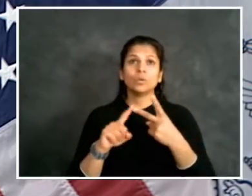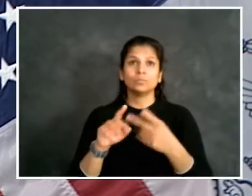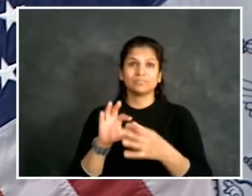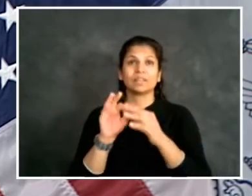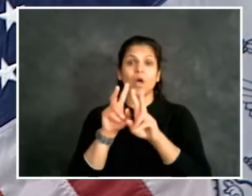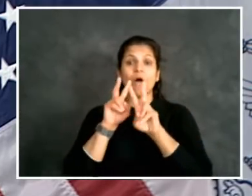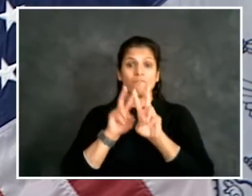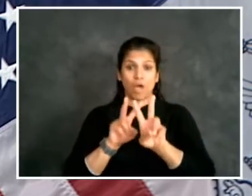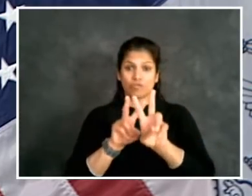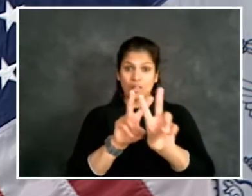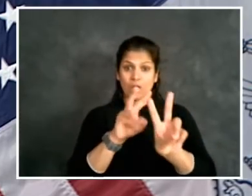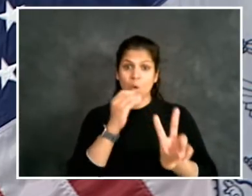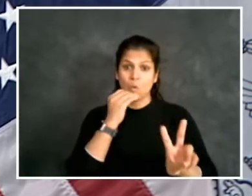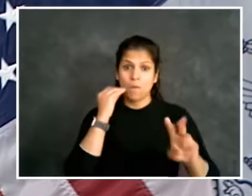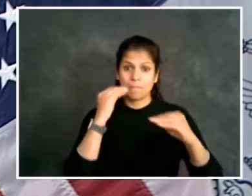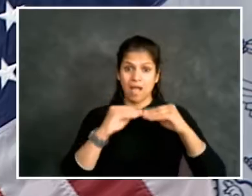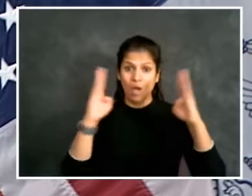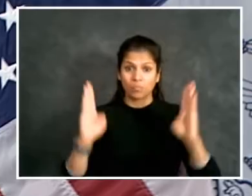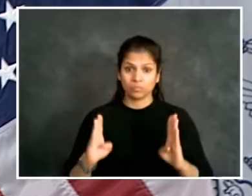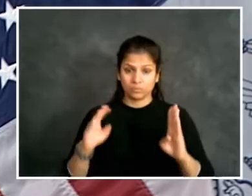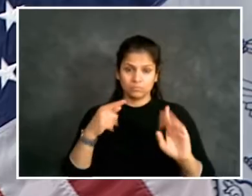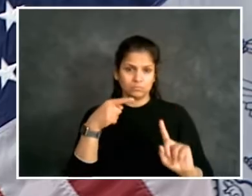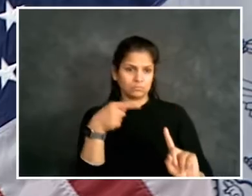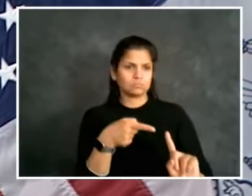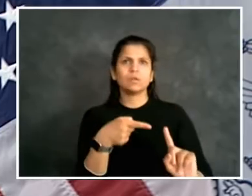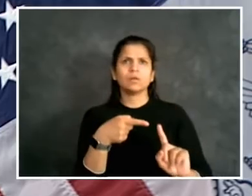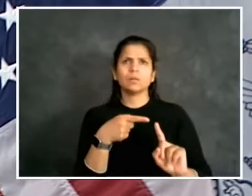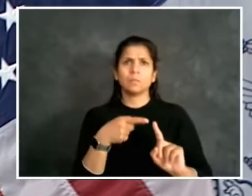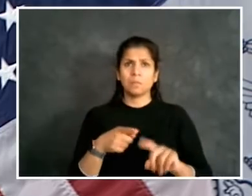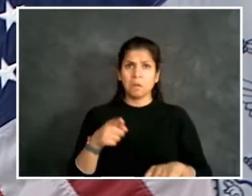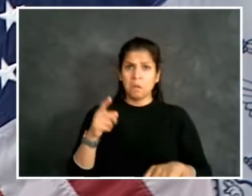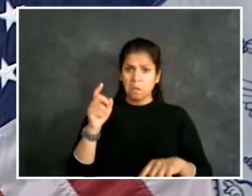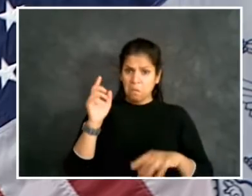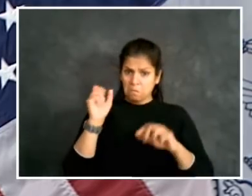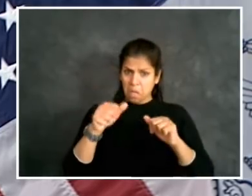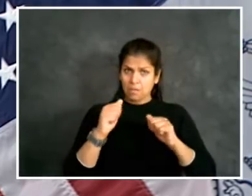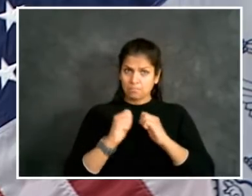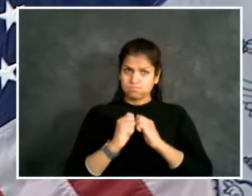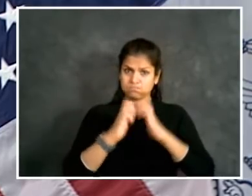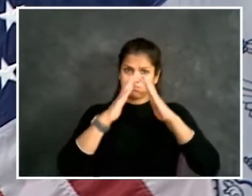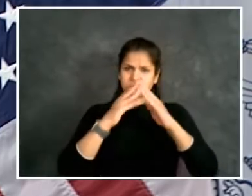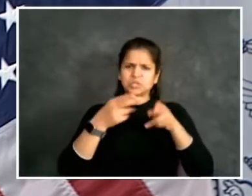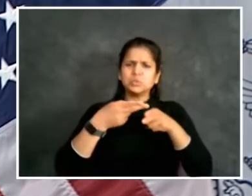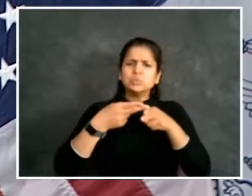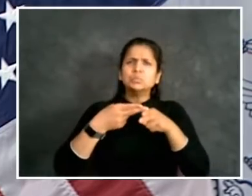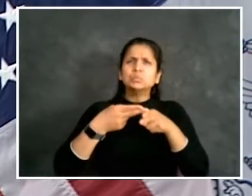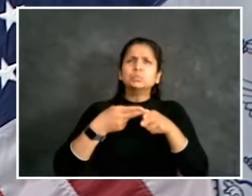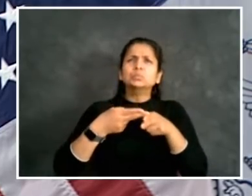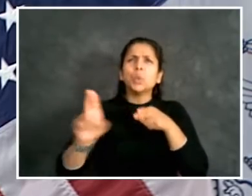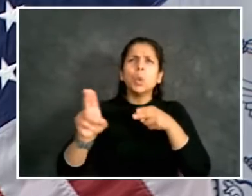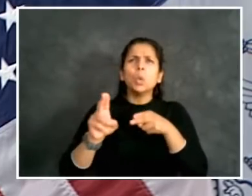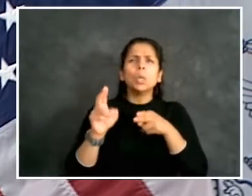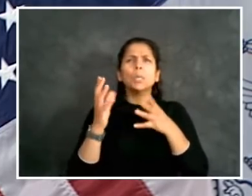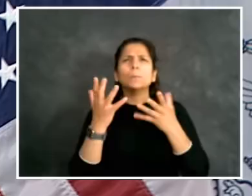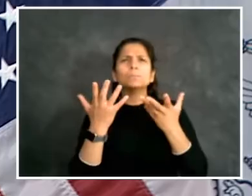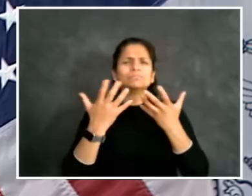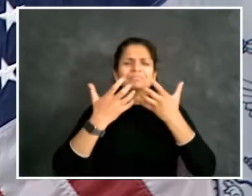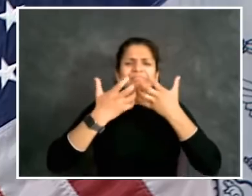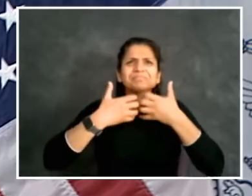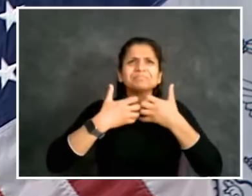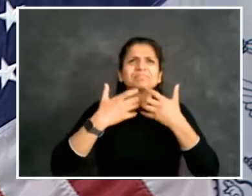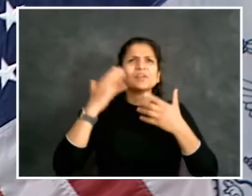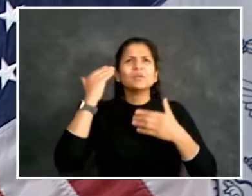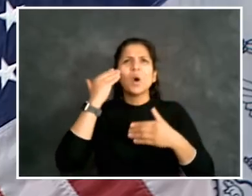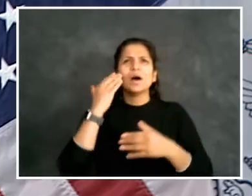Island, but something to relieve this burden that they're all facing. Yeah, Marcia, look, I always am